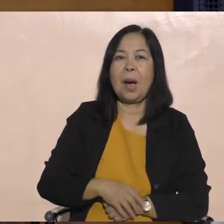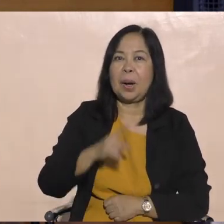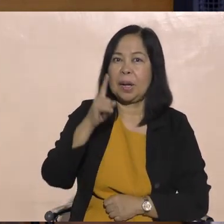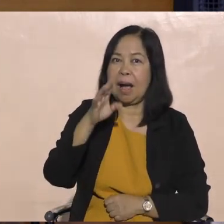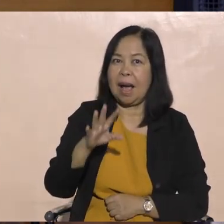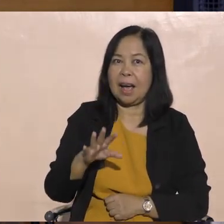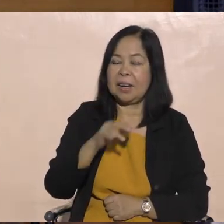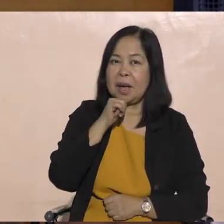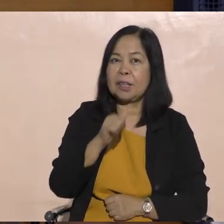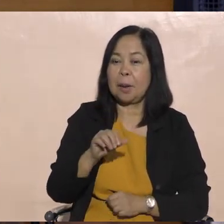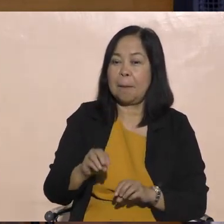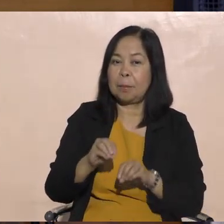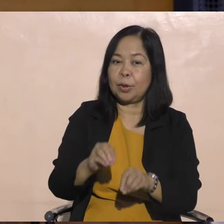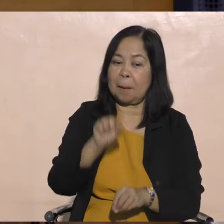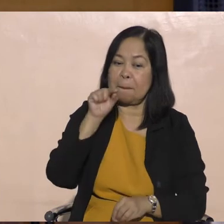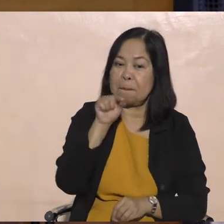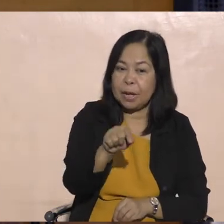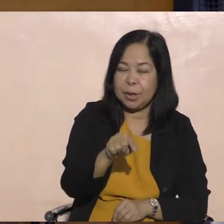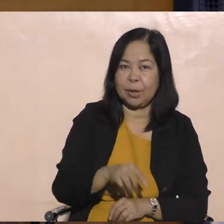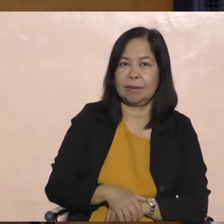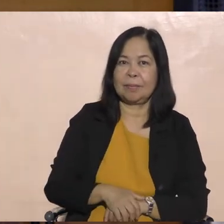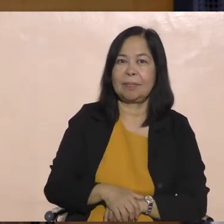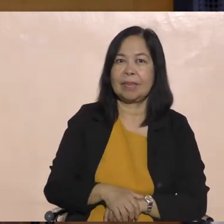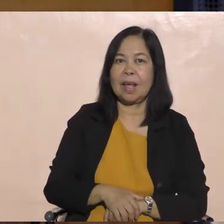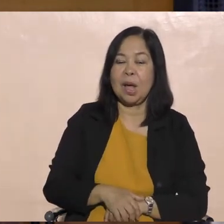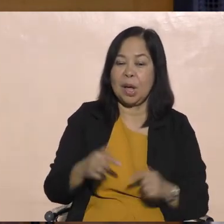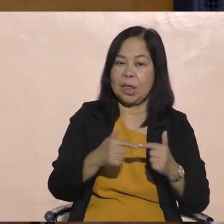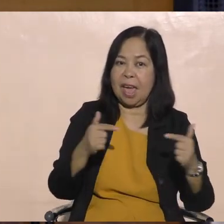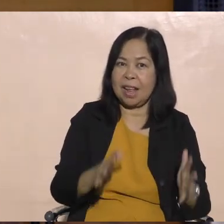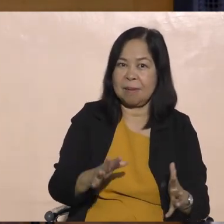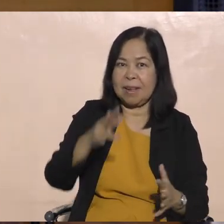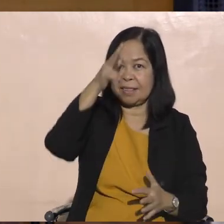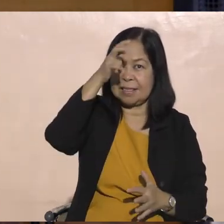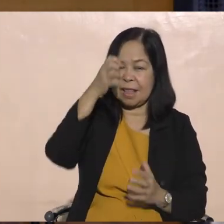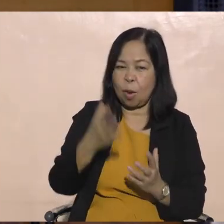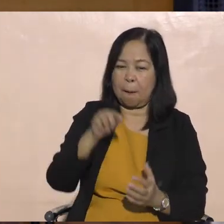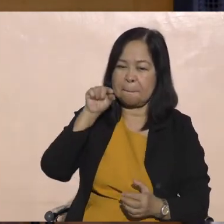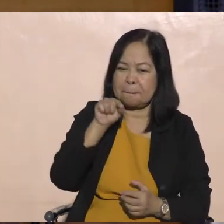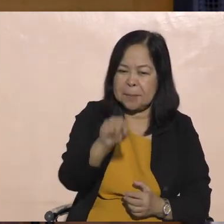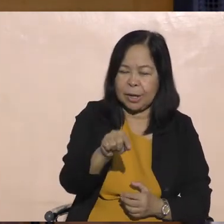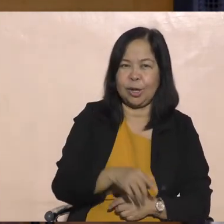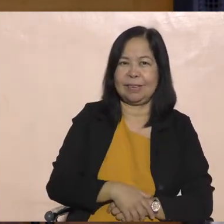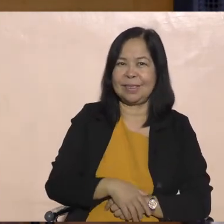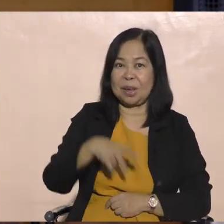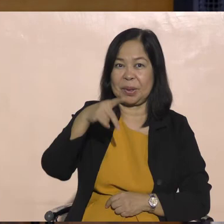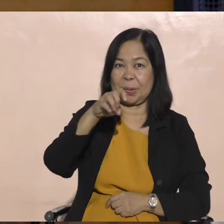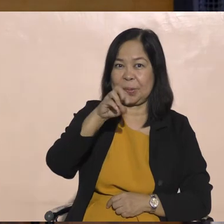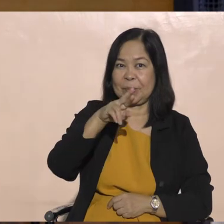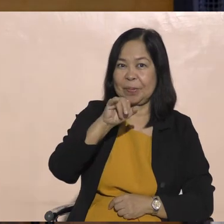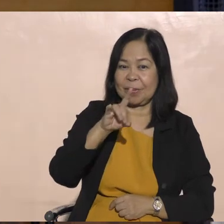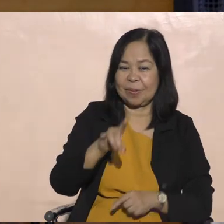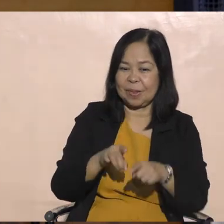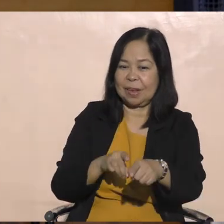comma in that place. Ang kaaway put a period. Hallelujah. We sometimes put a period in our circumstance, mga